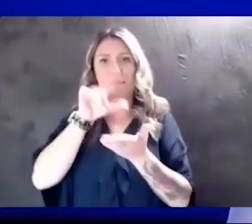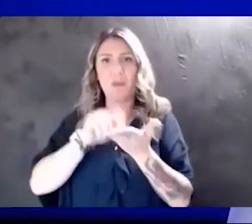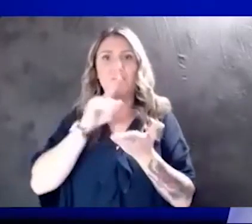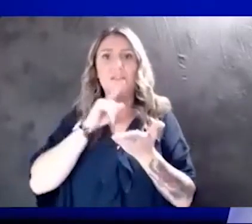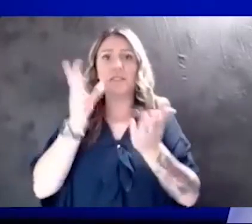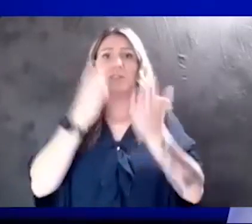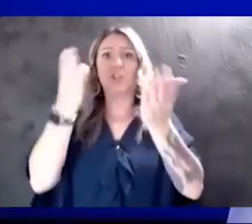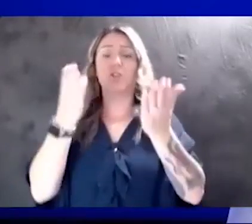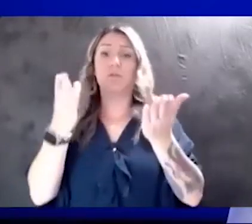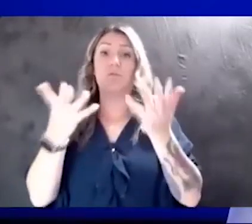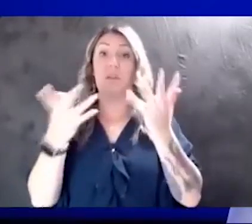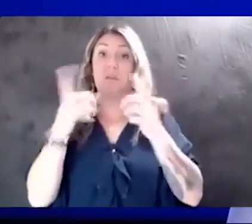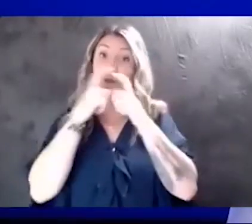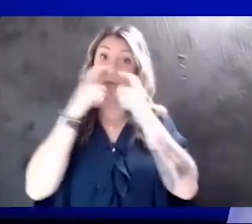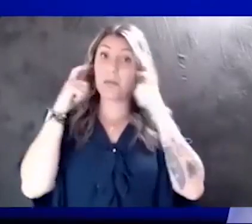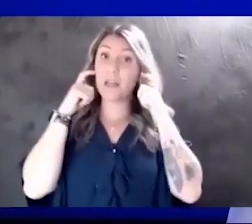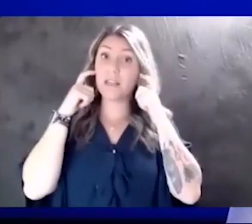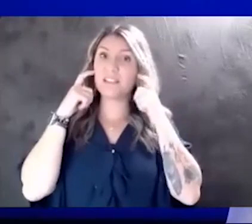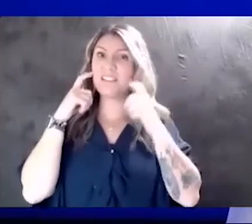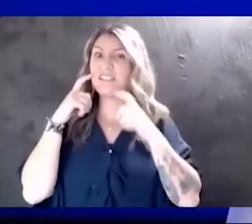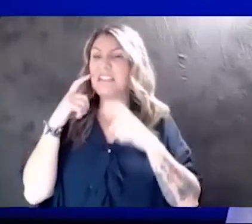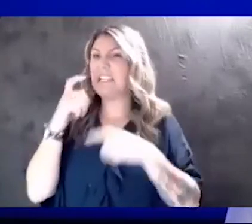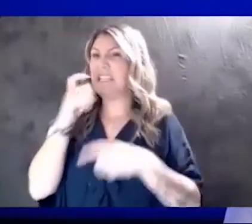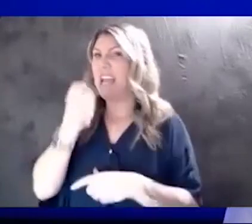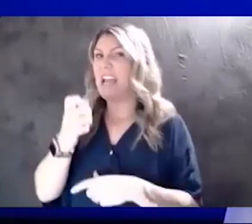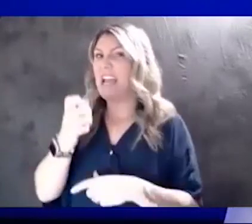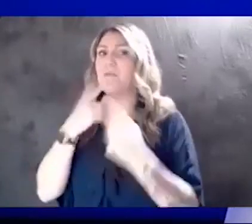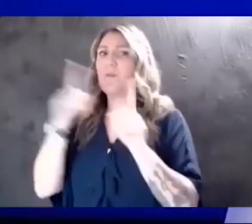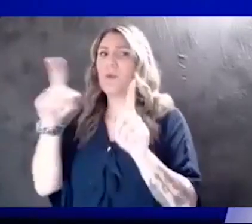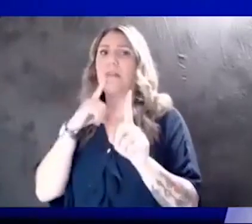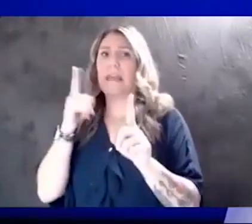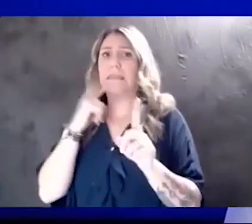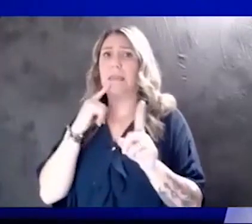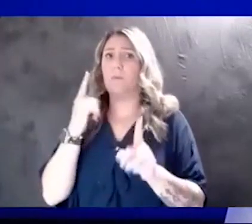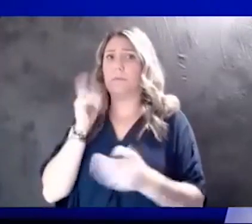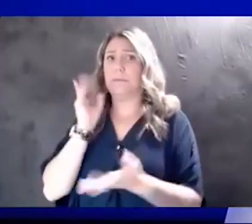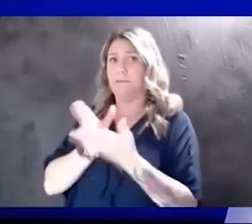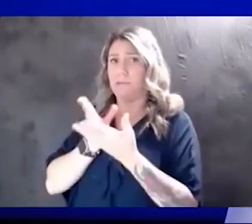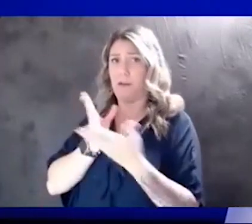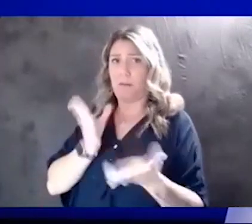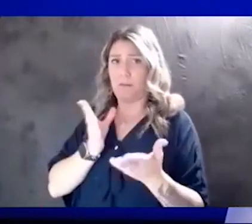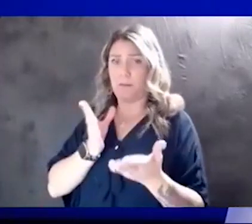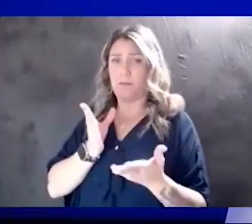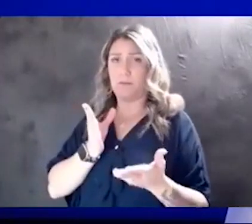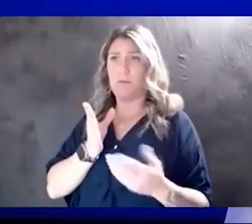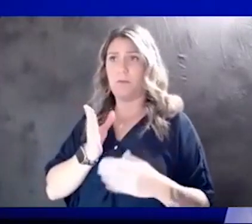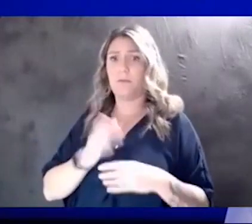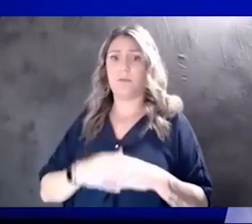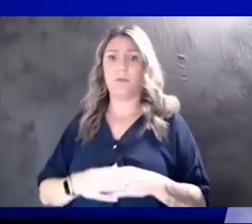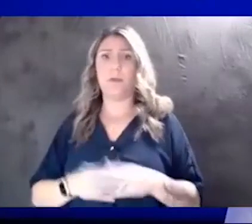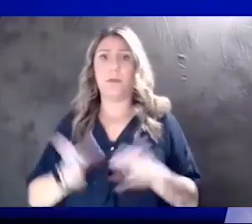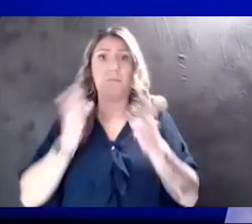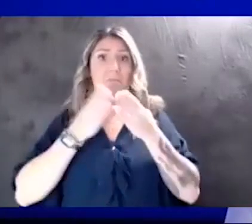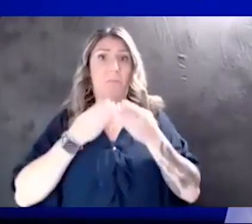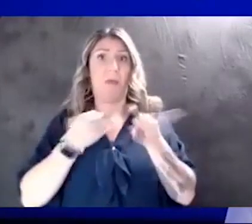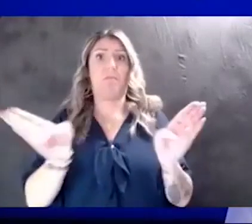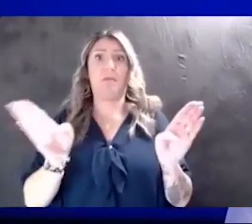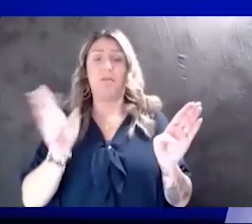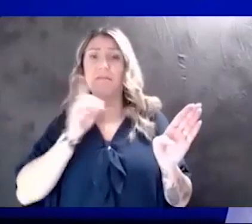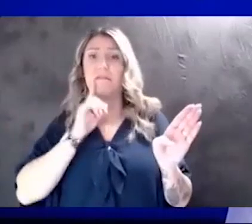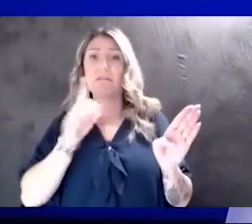perhaps masking does not work, and that has just been retracted very publicly because it